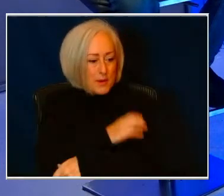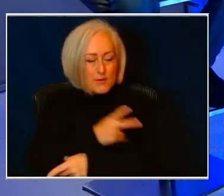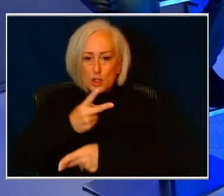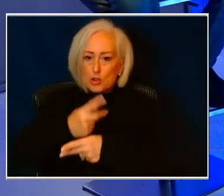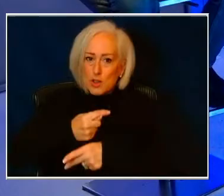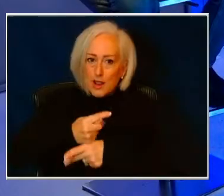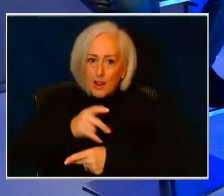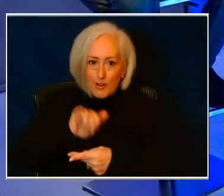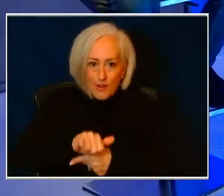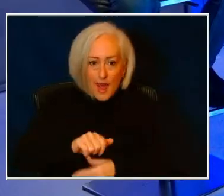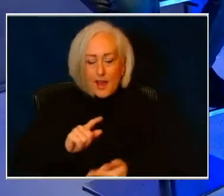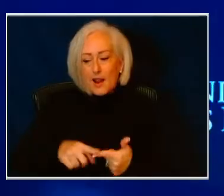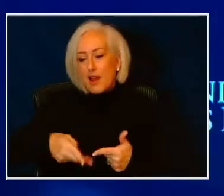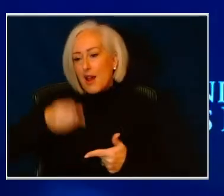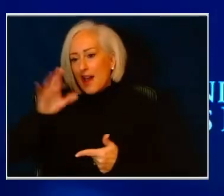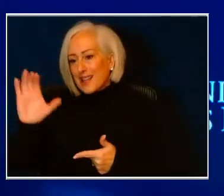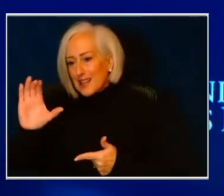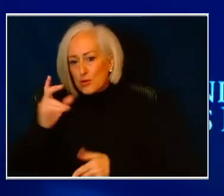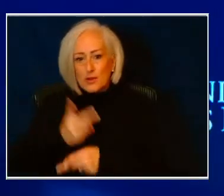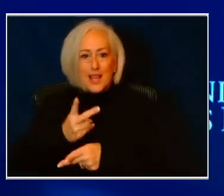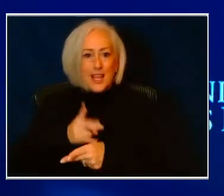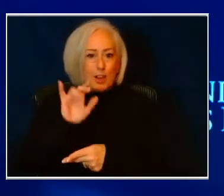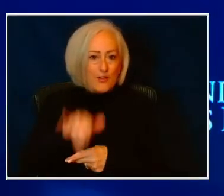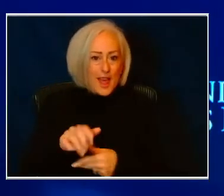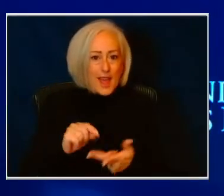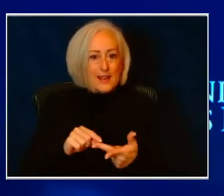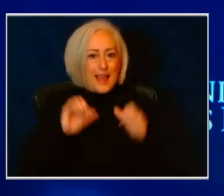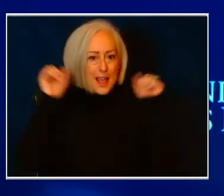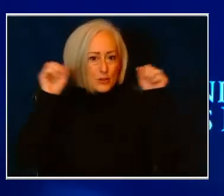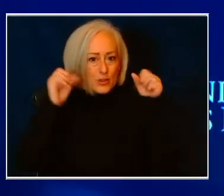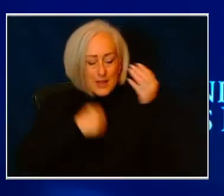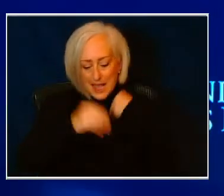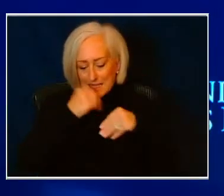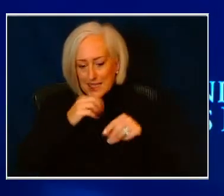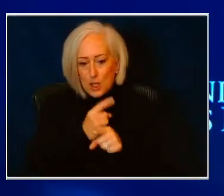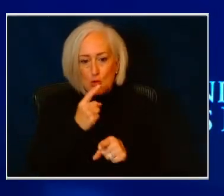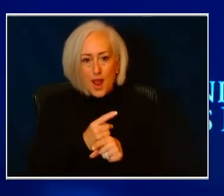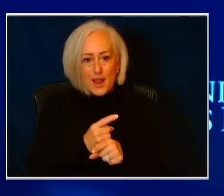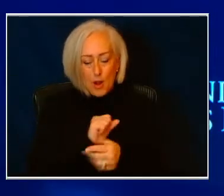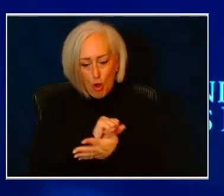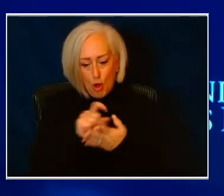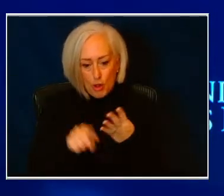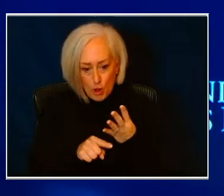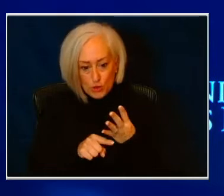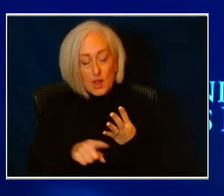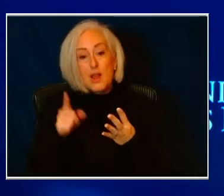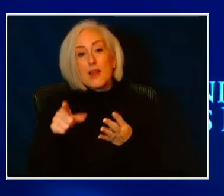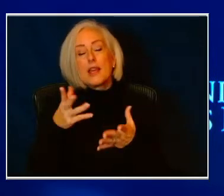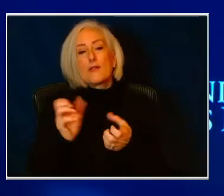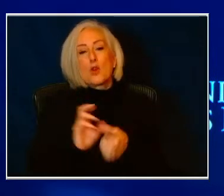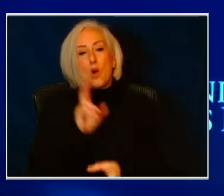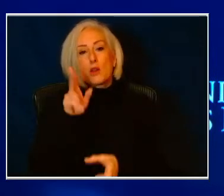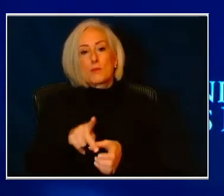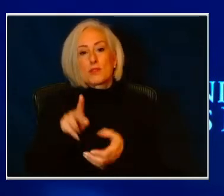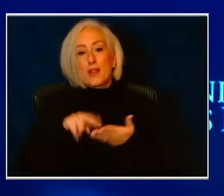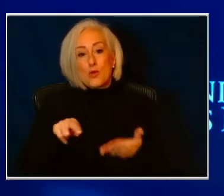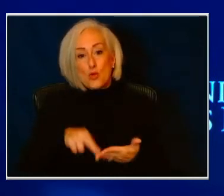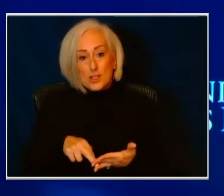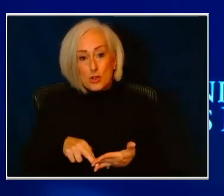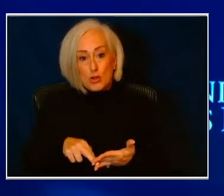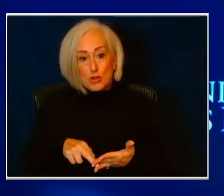cholesterol, make sure you treat it. Exercise, eat right, and then if you want to participate in research, there are